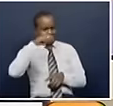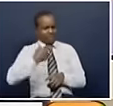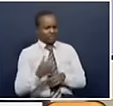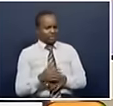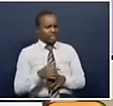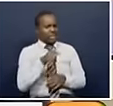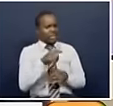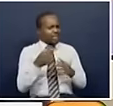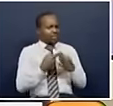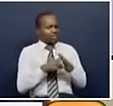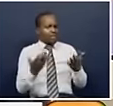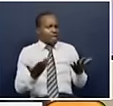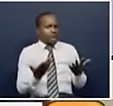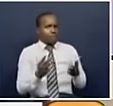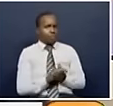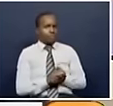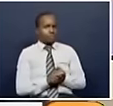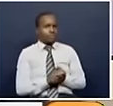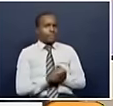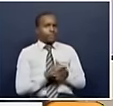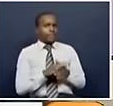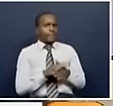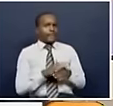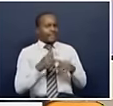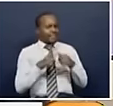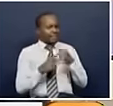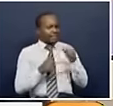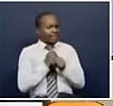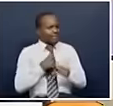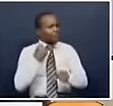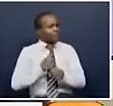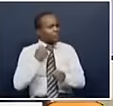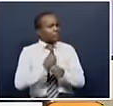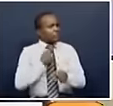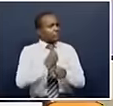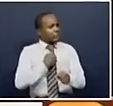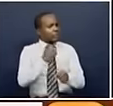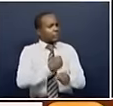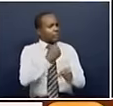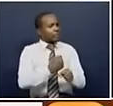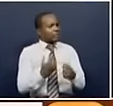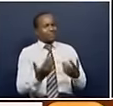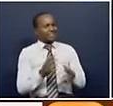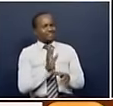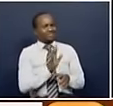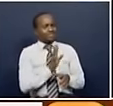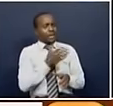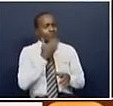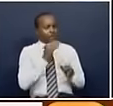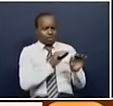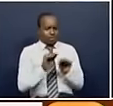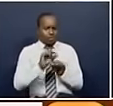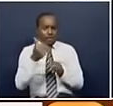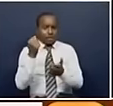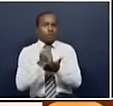this begin? And I 7 years did it, I decided, let me move to the next office. And I, once again,